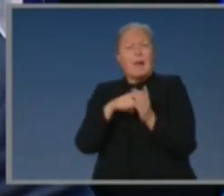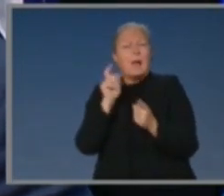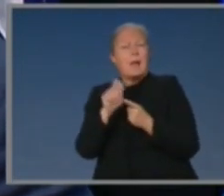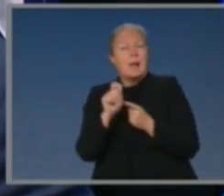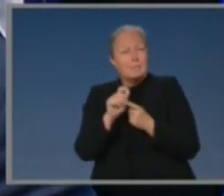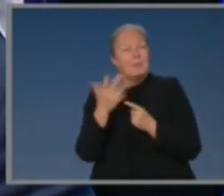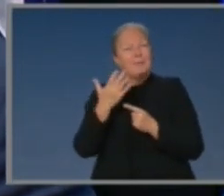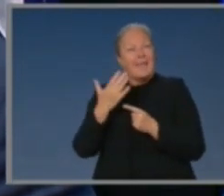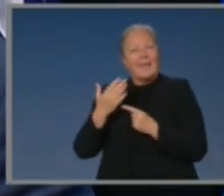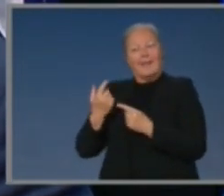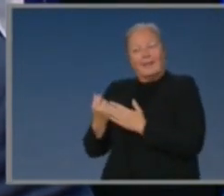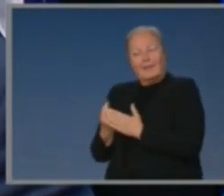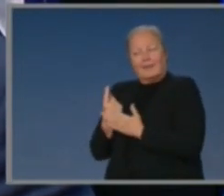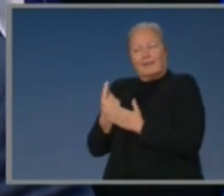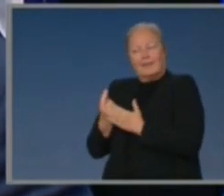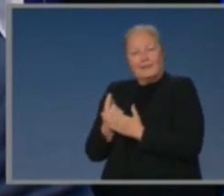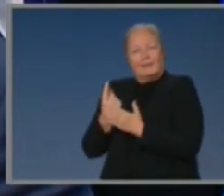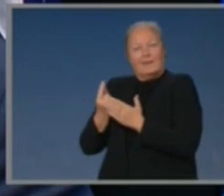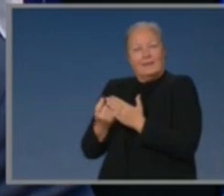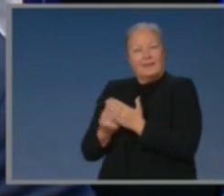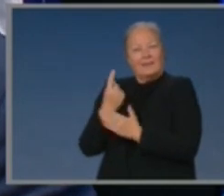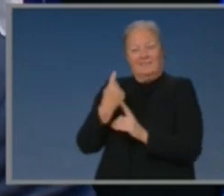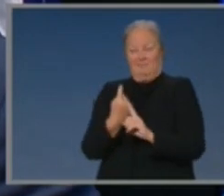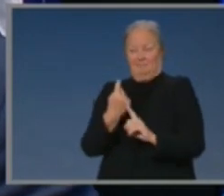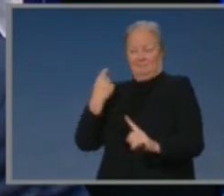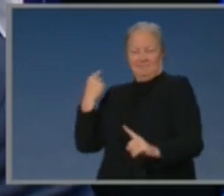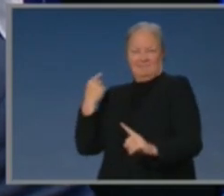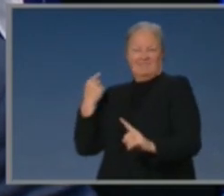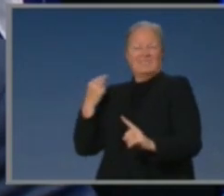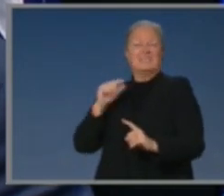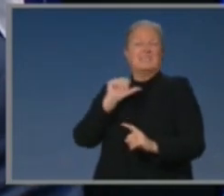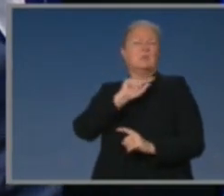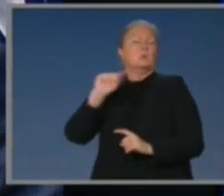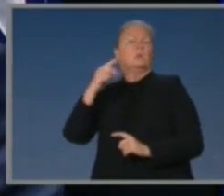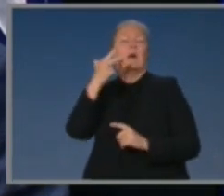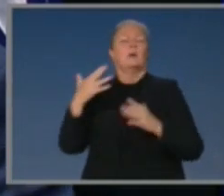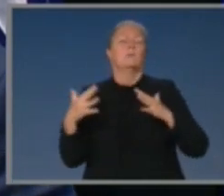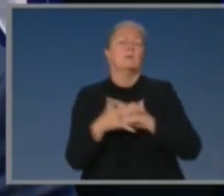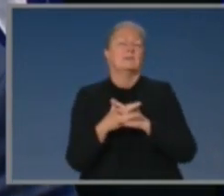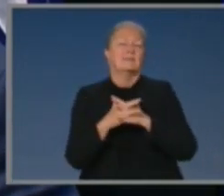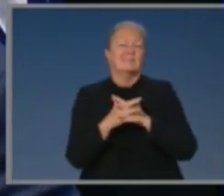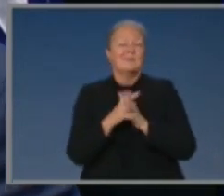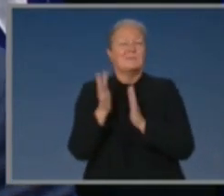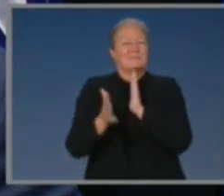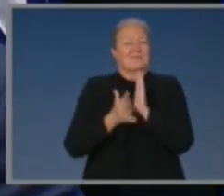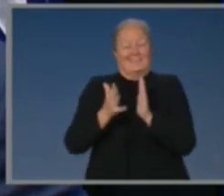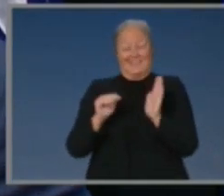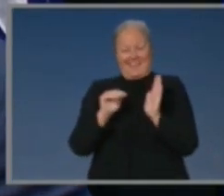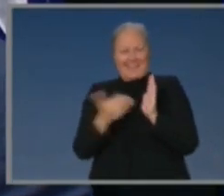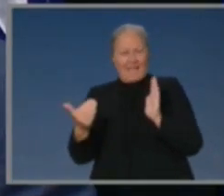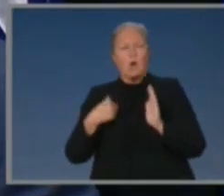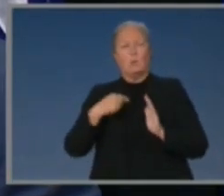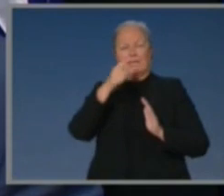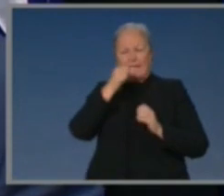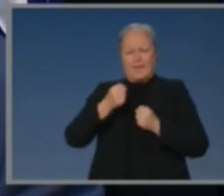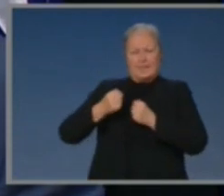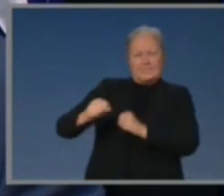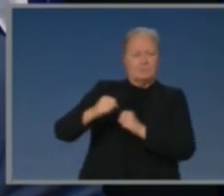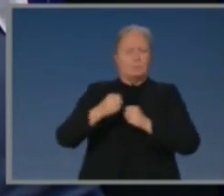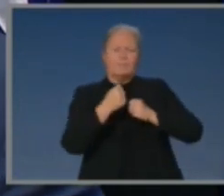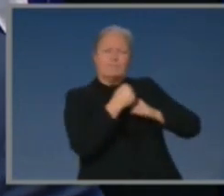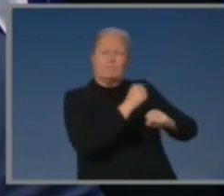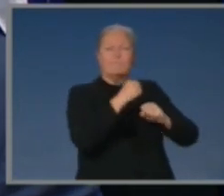last 6 weeks and more. And that means that we're in a much stronger position to resist and deal with